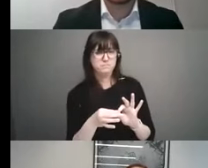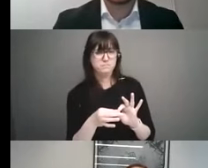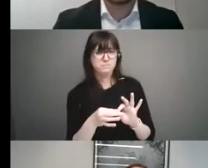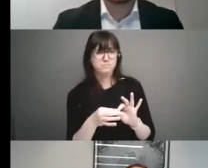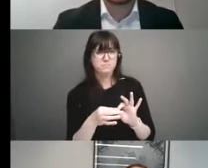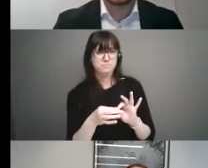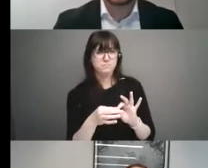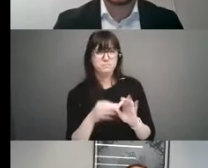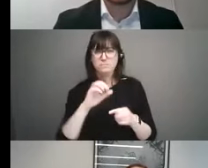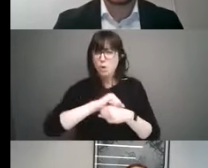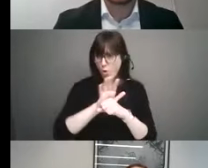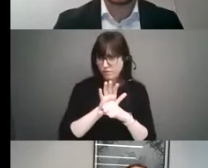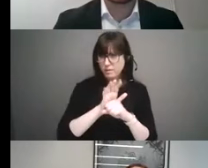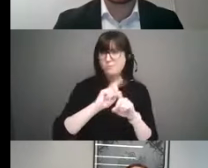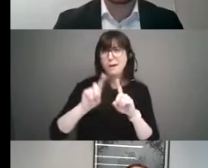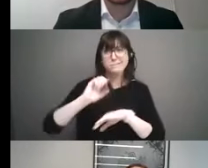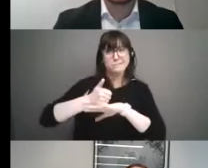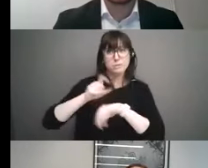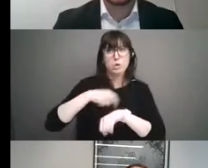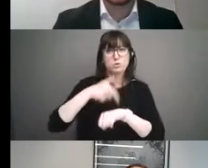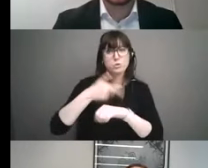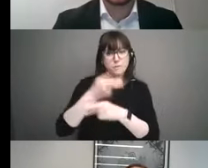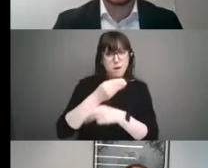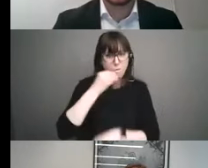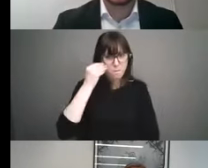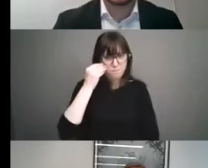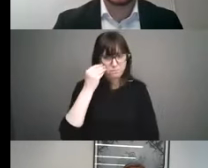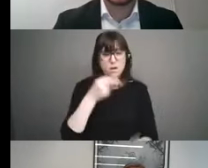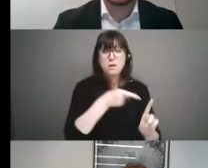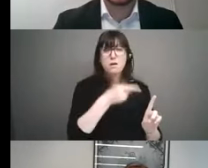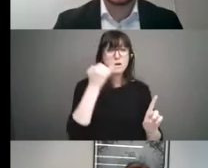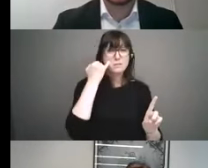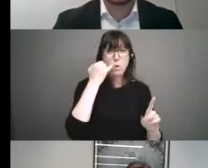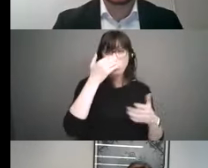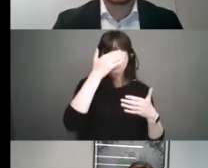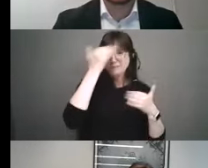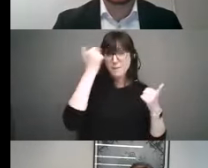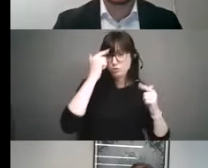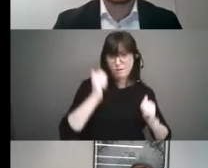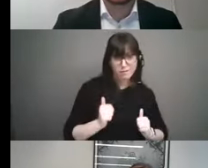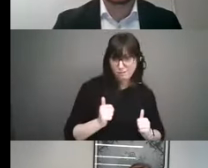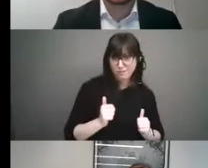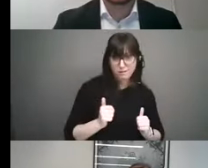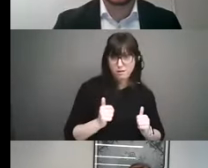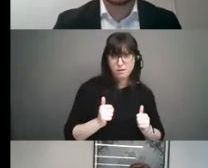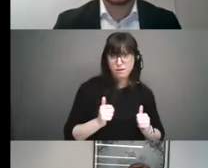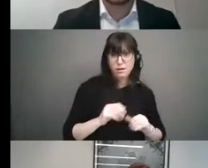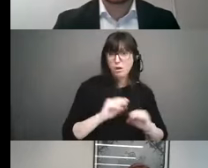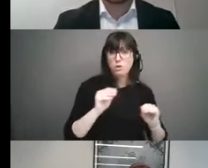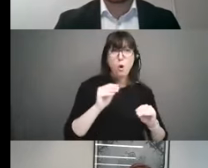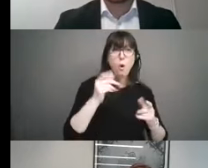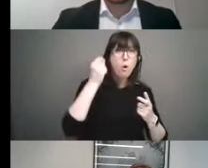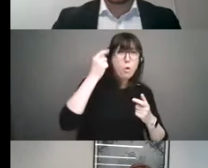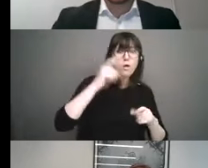of COVID, but in a long-term care setting. When a client has dementia and has no insight, but is continuously buying things online, getting